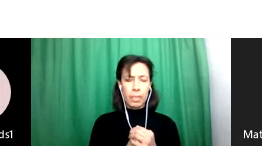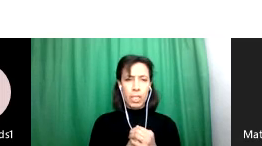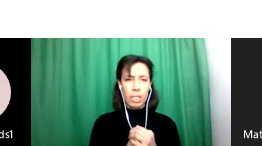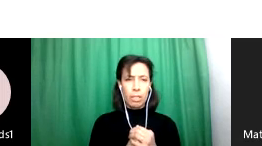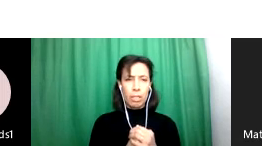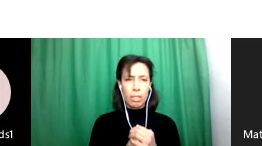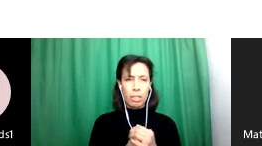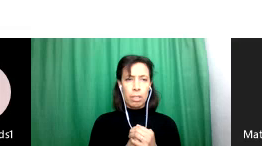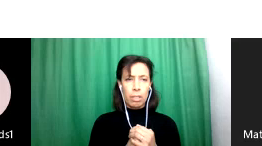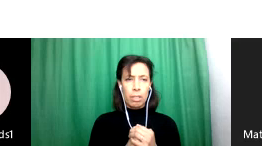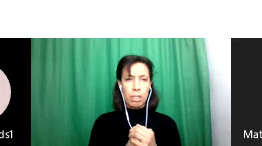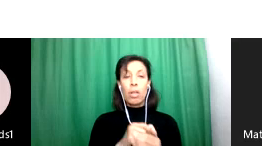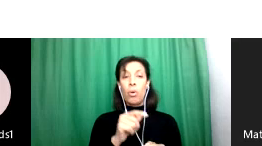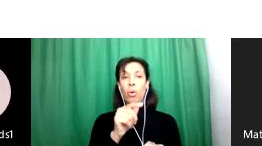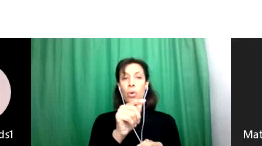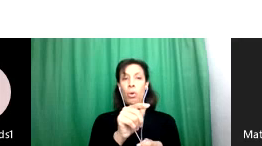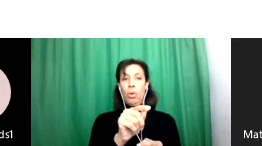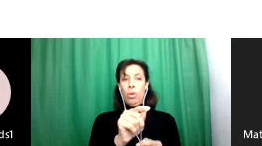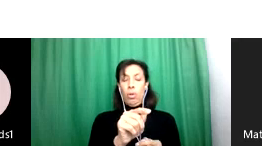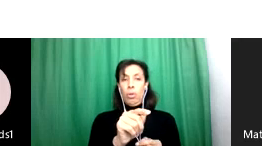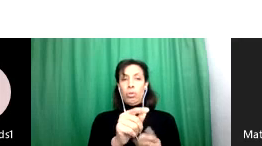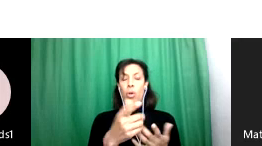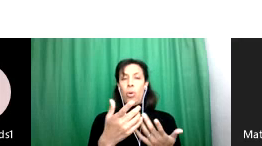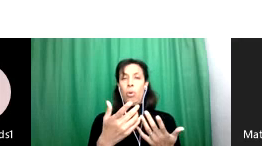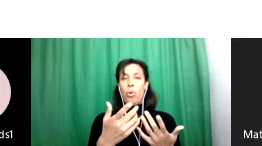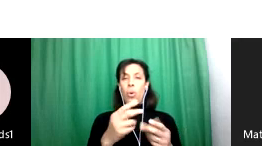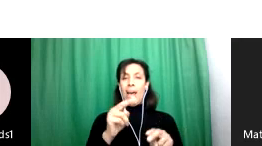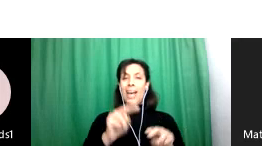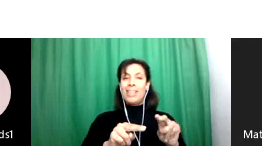Here we go. Here we are. So assessment for learning.